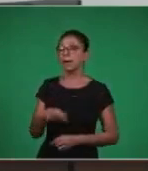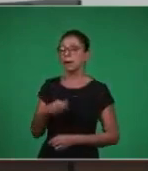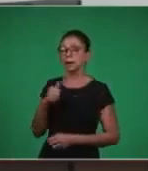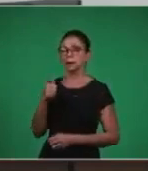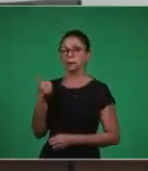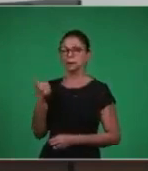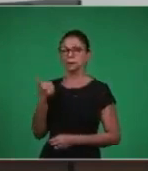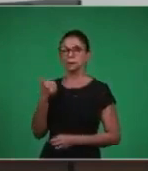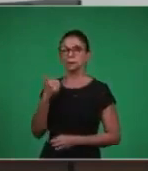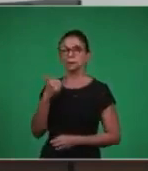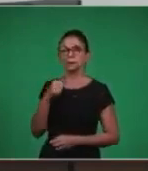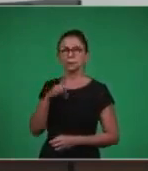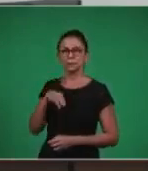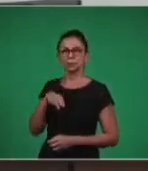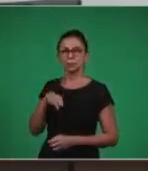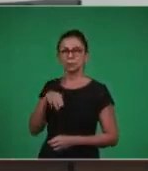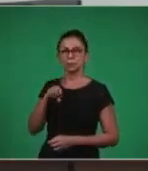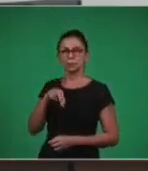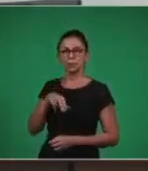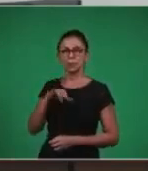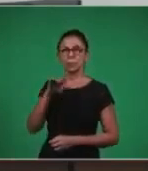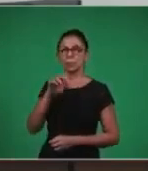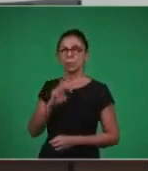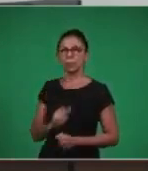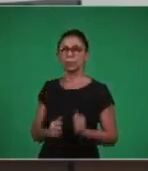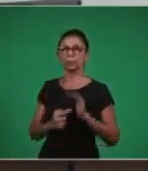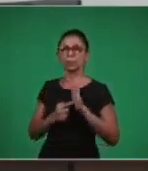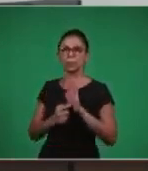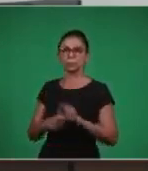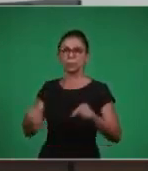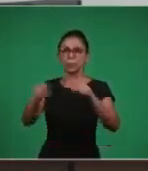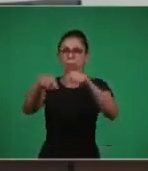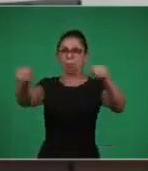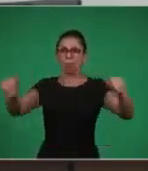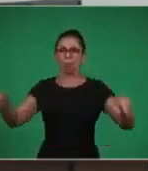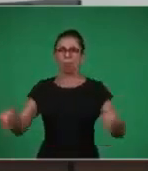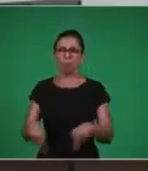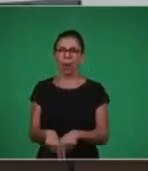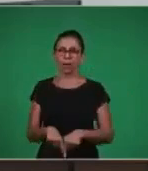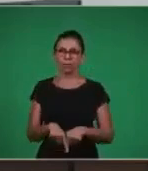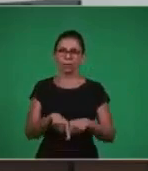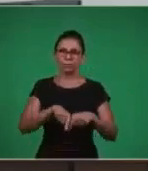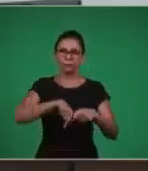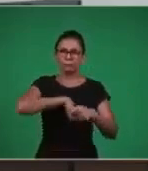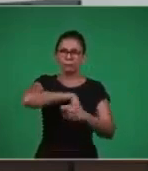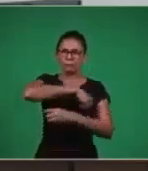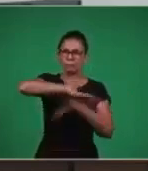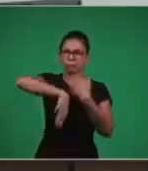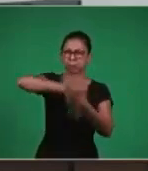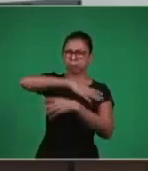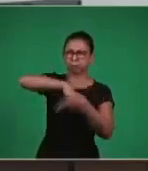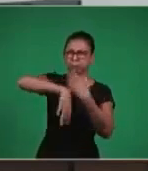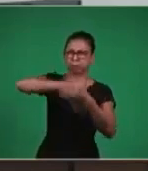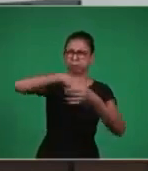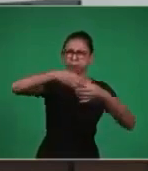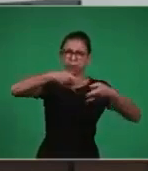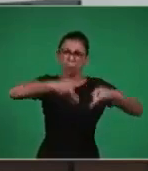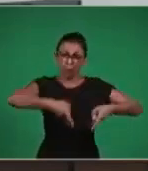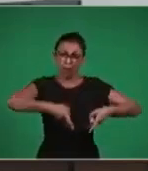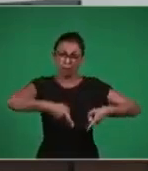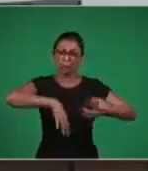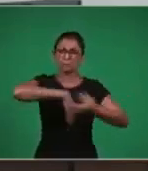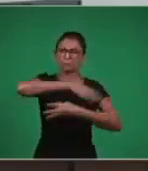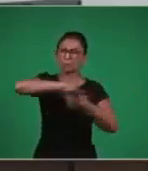Monica has shown of a place that was completely disorganized. And exactly what we teach in the control